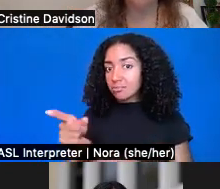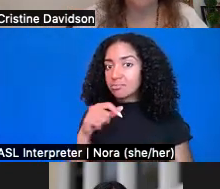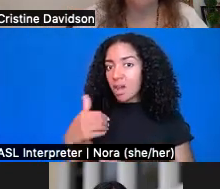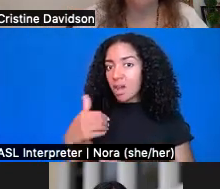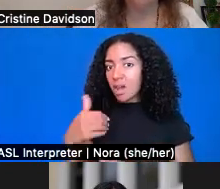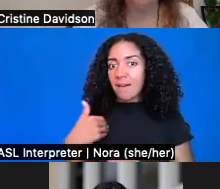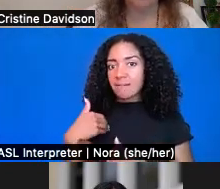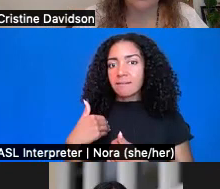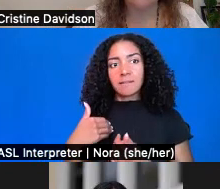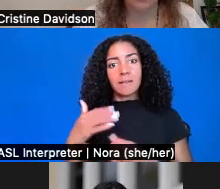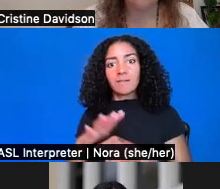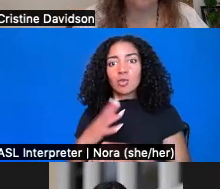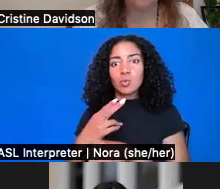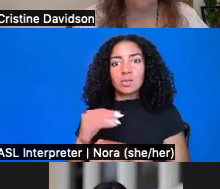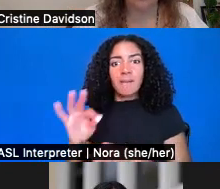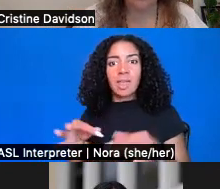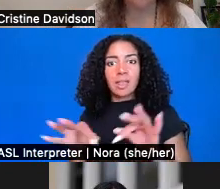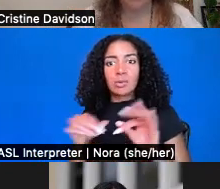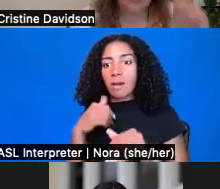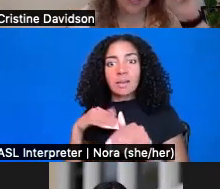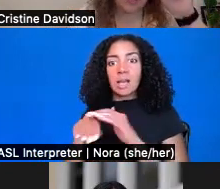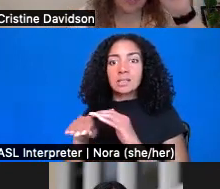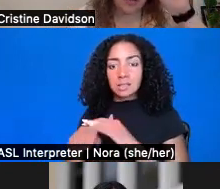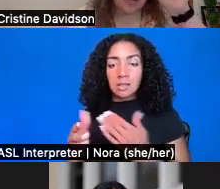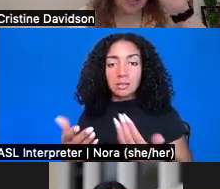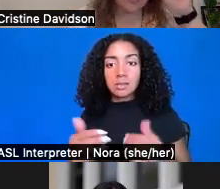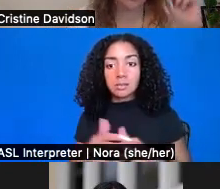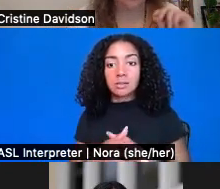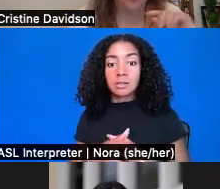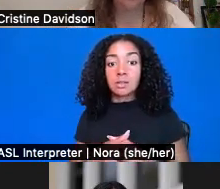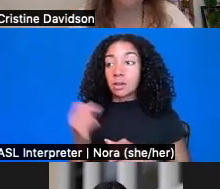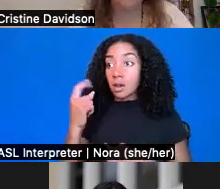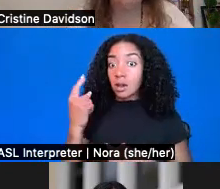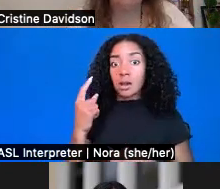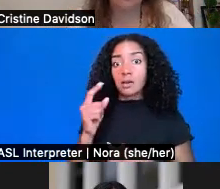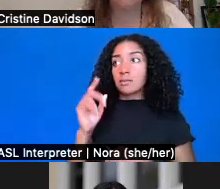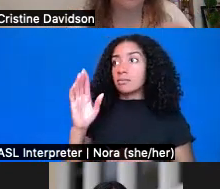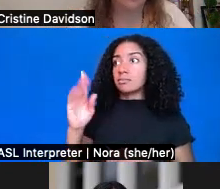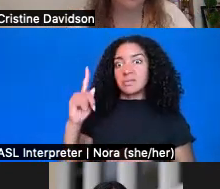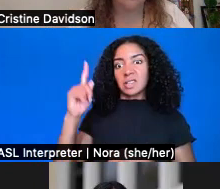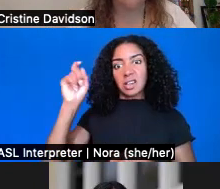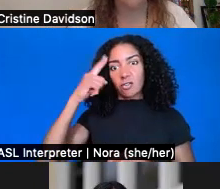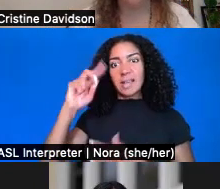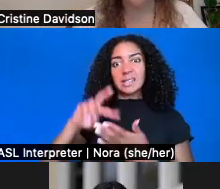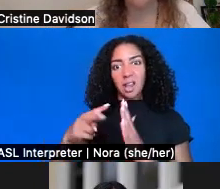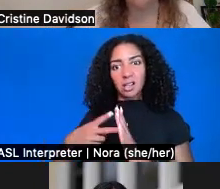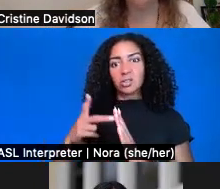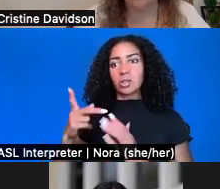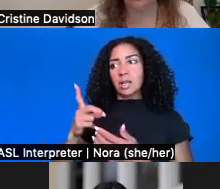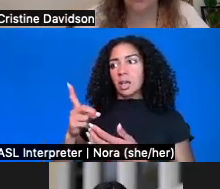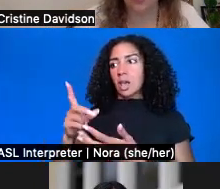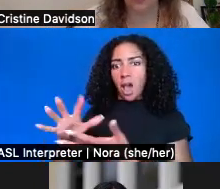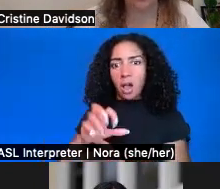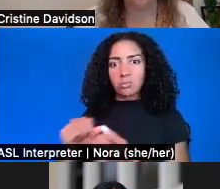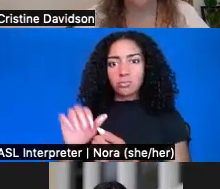right? By design, her language was eradicated. And so how could we fault Danielle if she doesn't